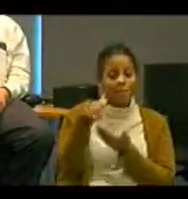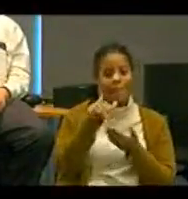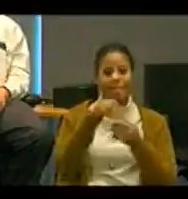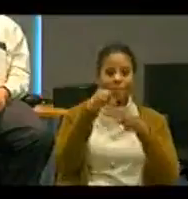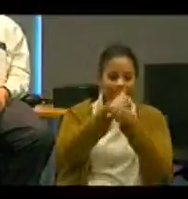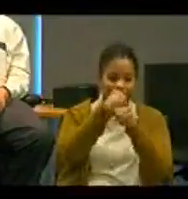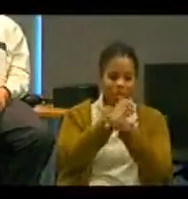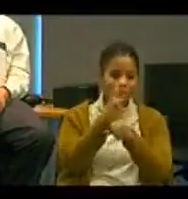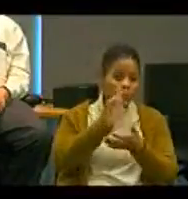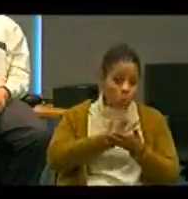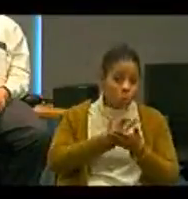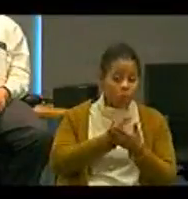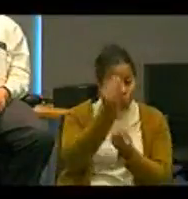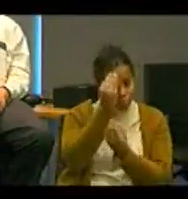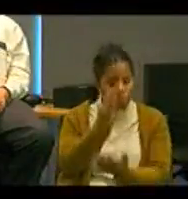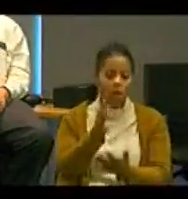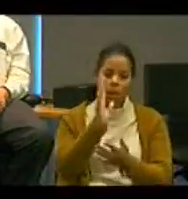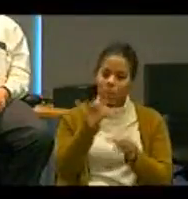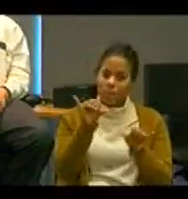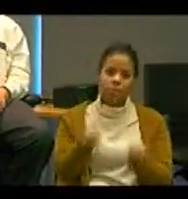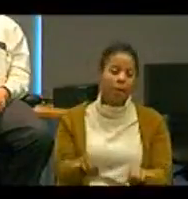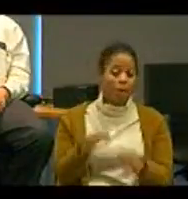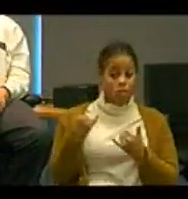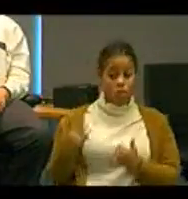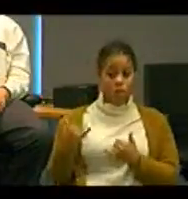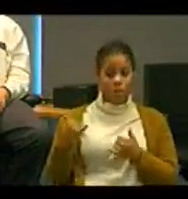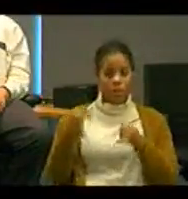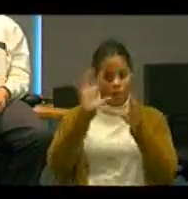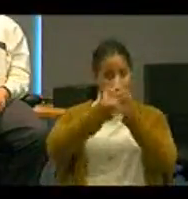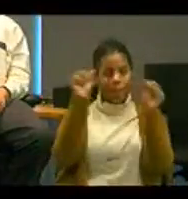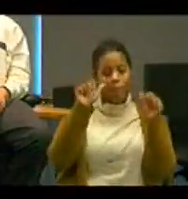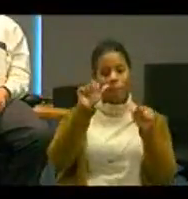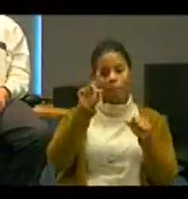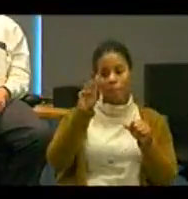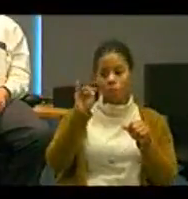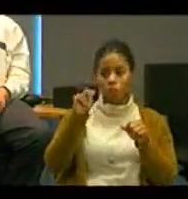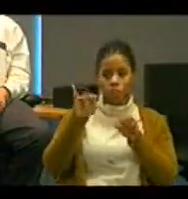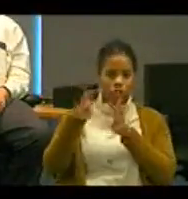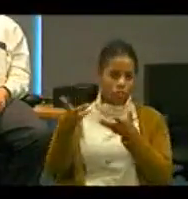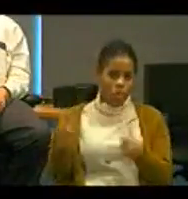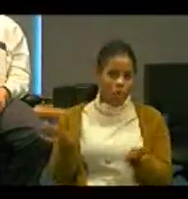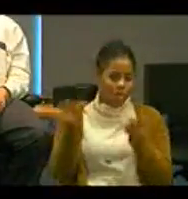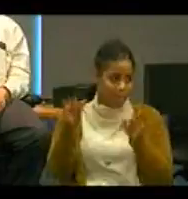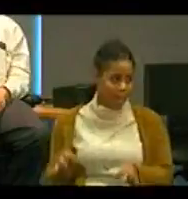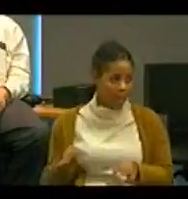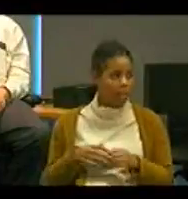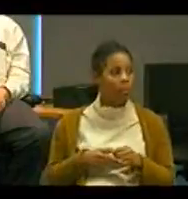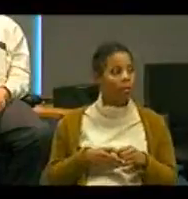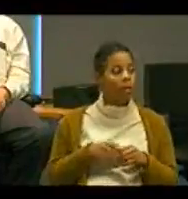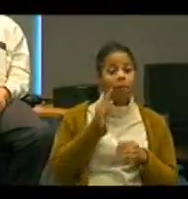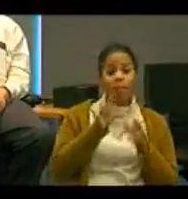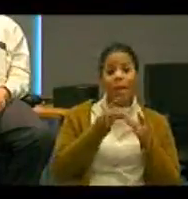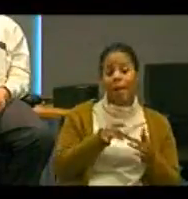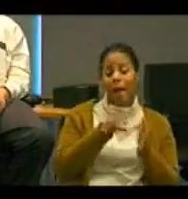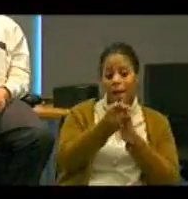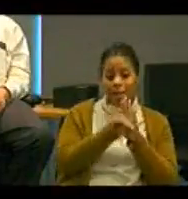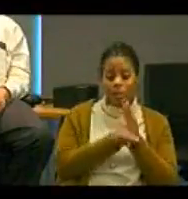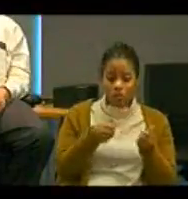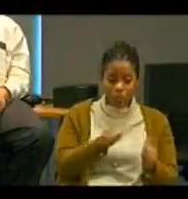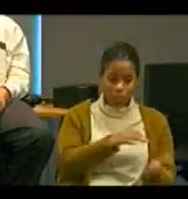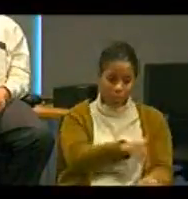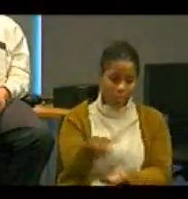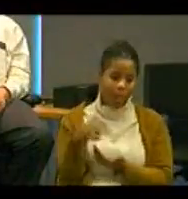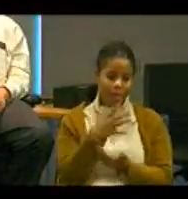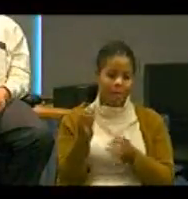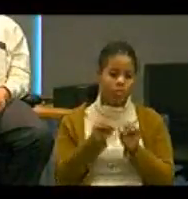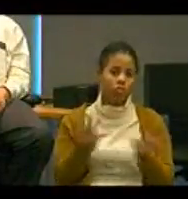that is going to stay. The Trump administration has already decided that is going to stay. The extent to which the guidance was trying to collect and disseminate best